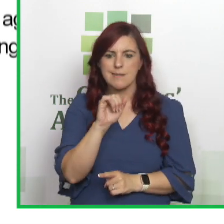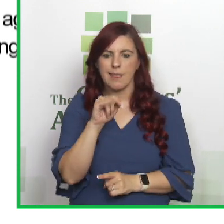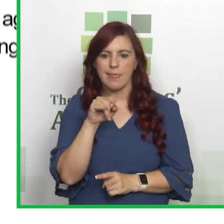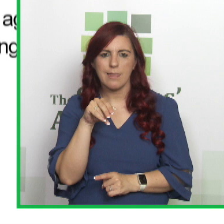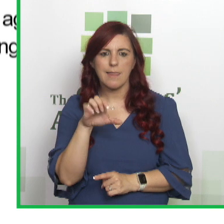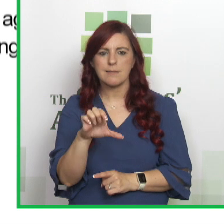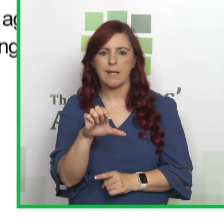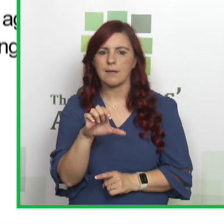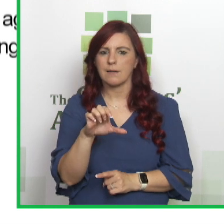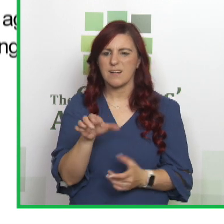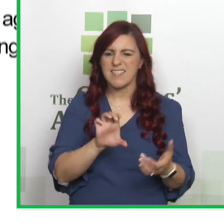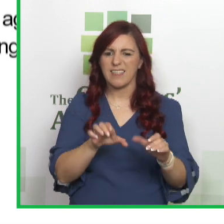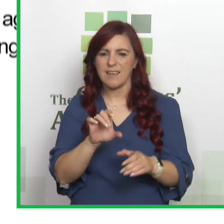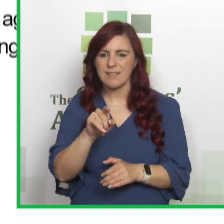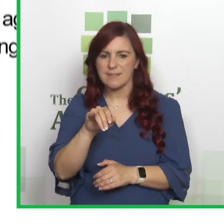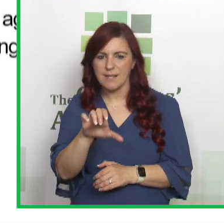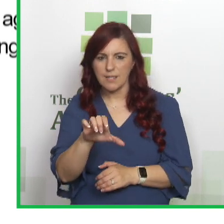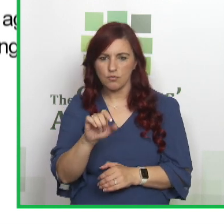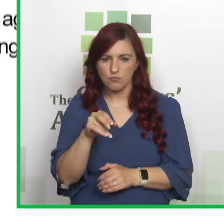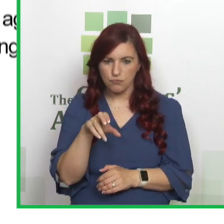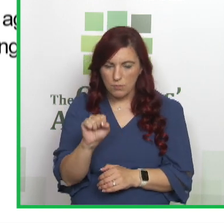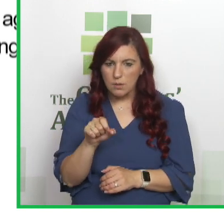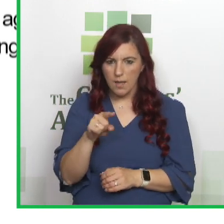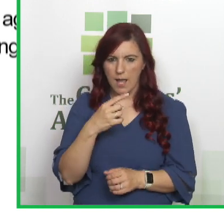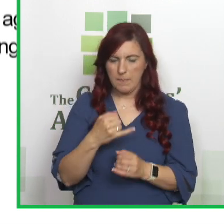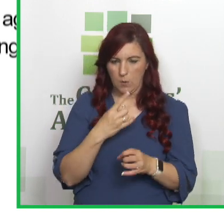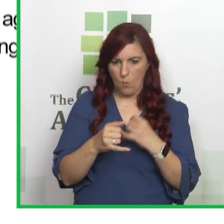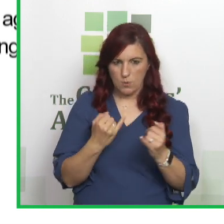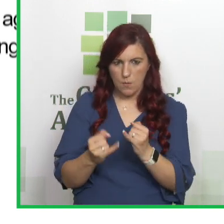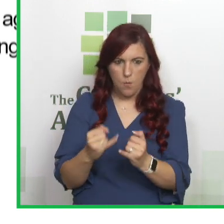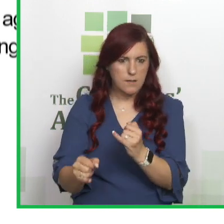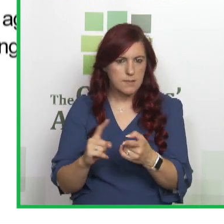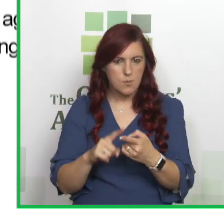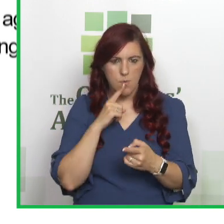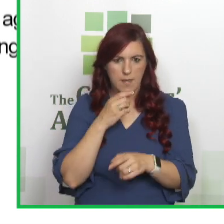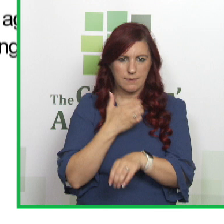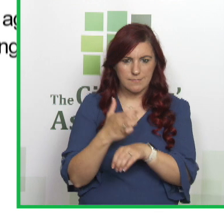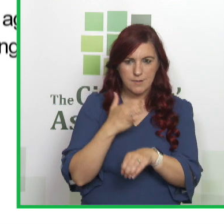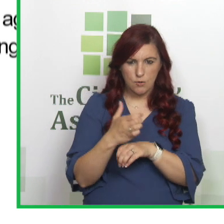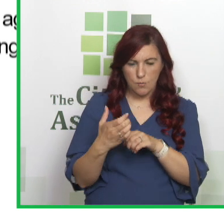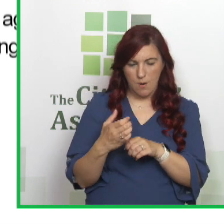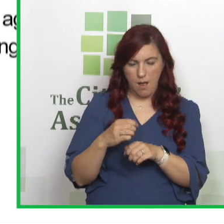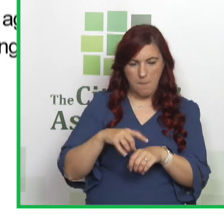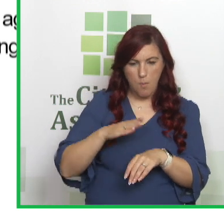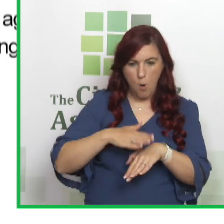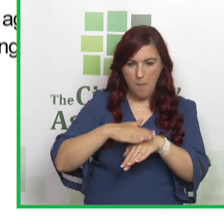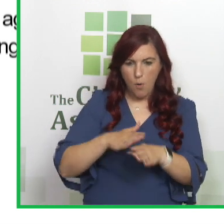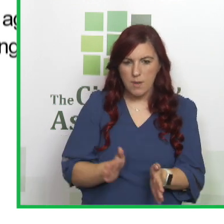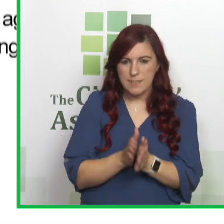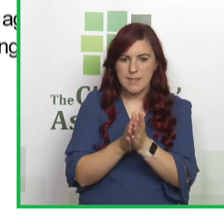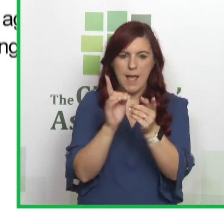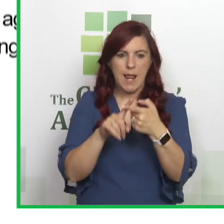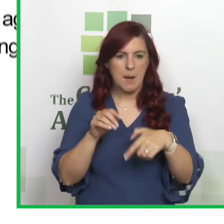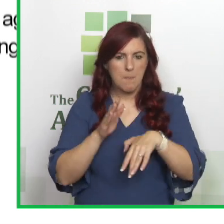markets with lethal results. The report highlights the continued record illicit drug supply and increasingly agile drug trafficking networks